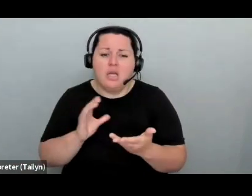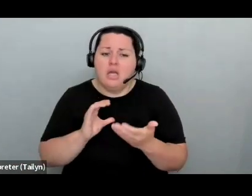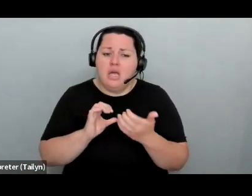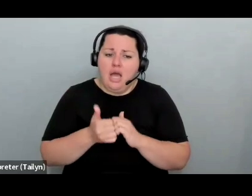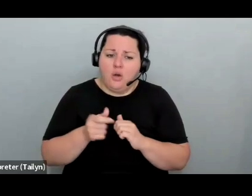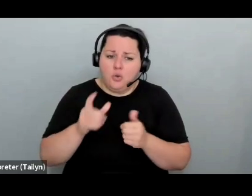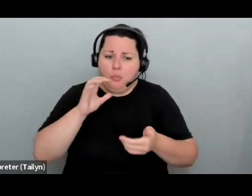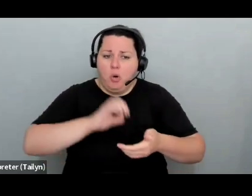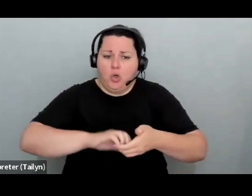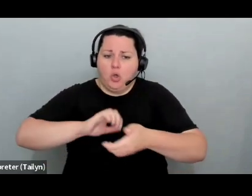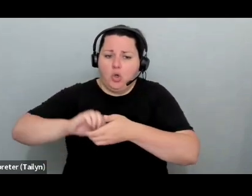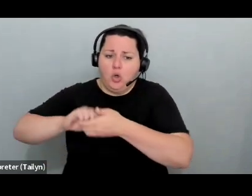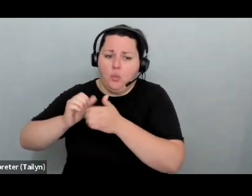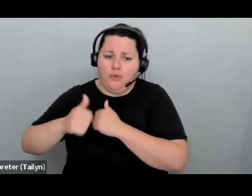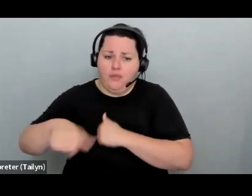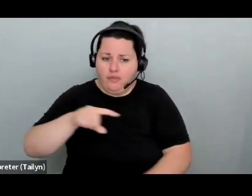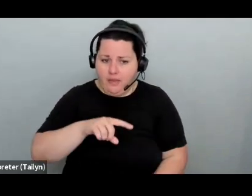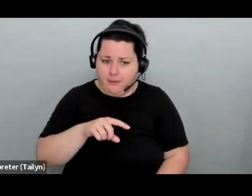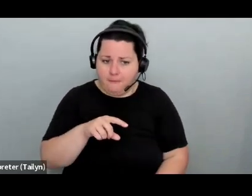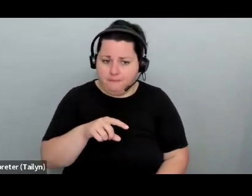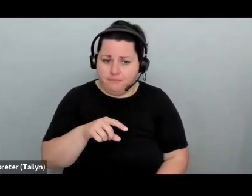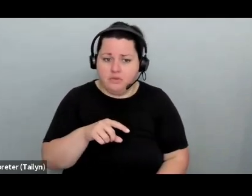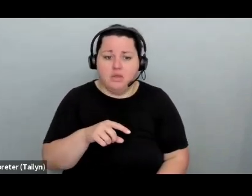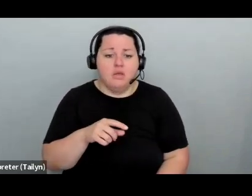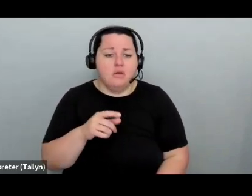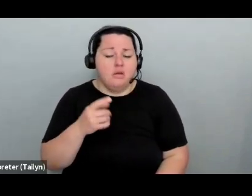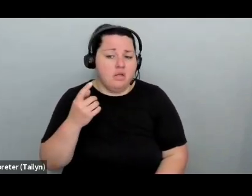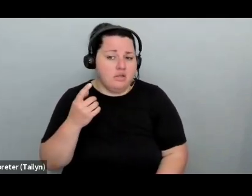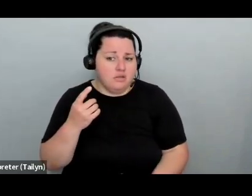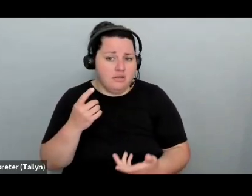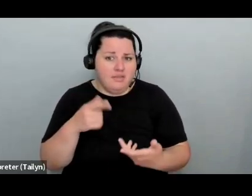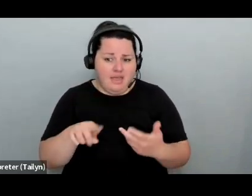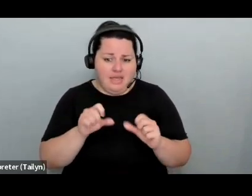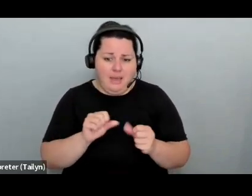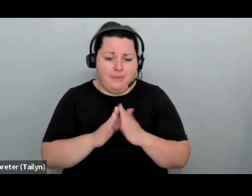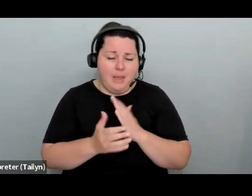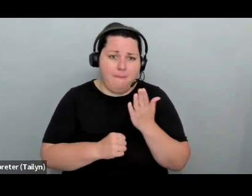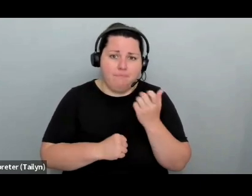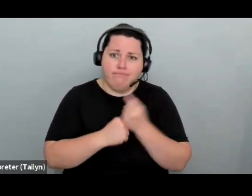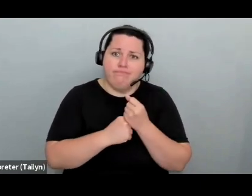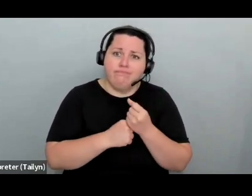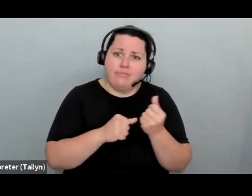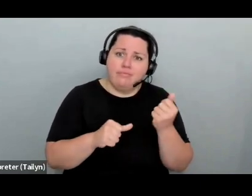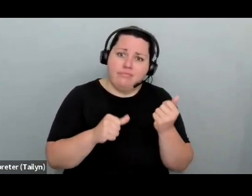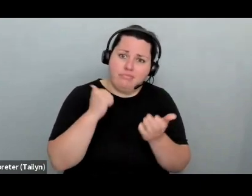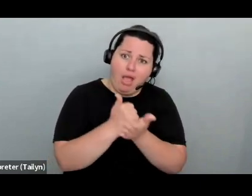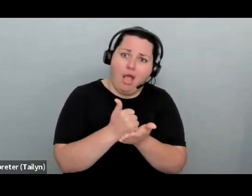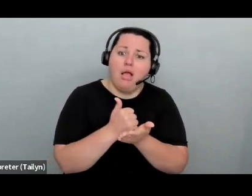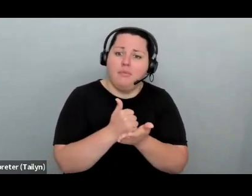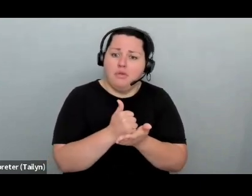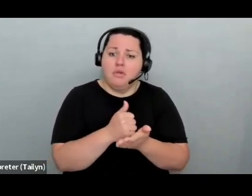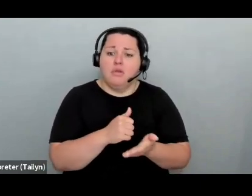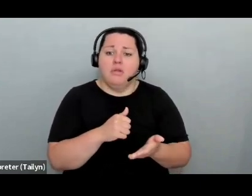community platform, your healthcare providers, your emergency room, in order to be the aid that really actually works to